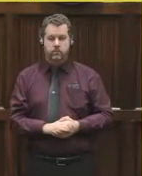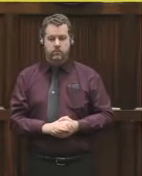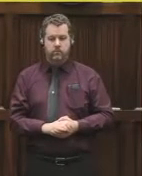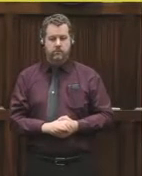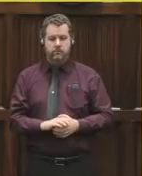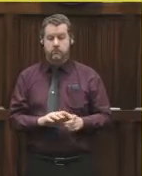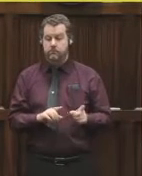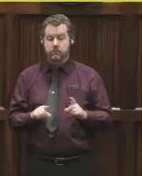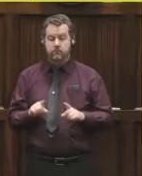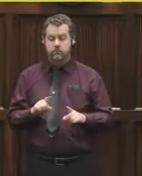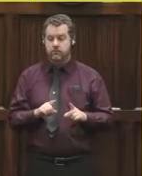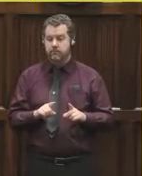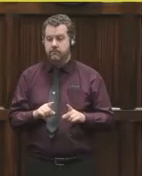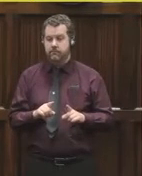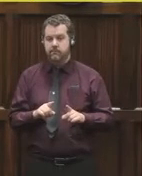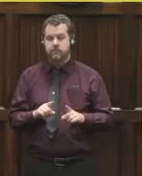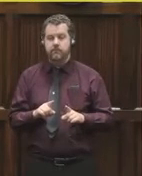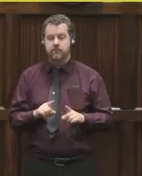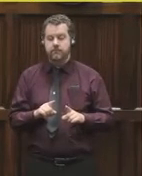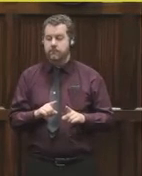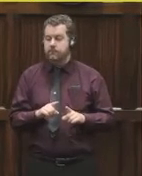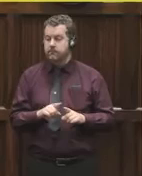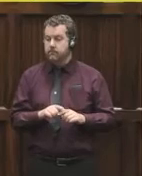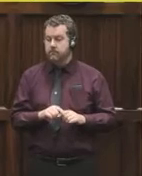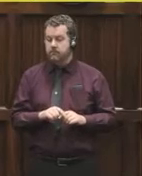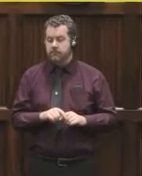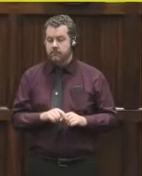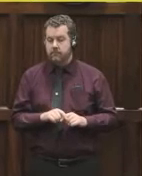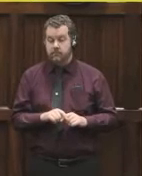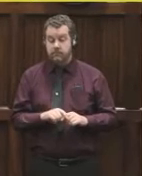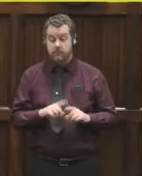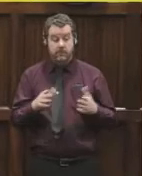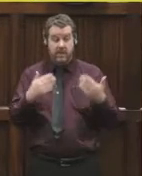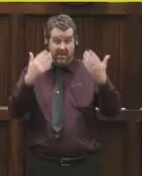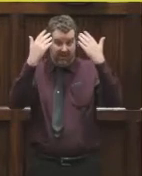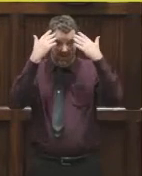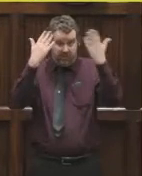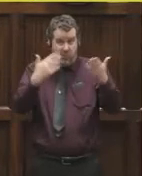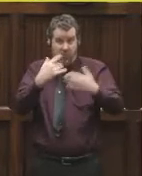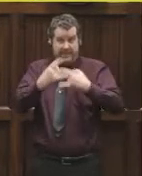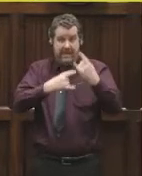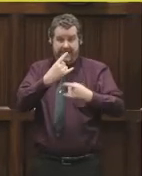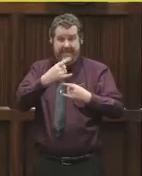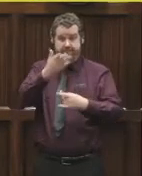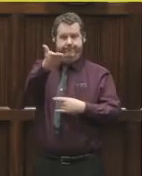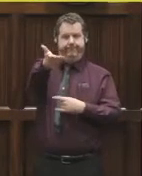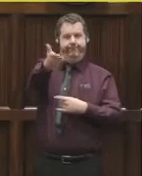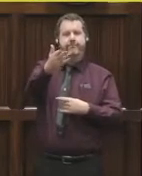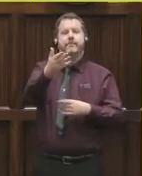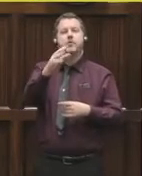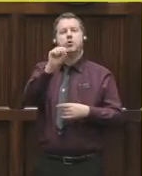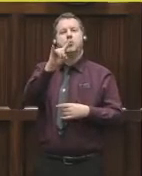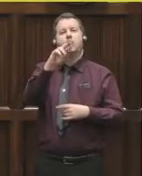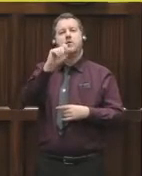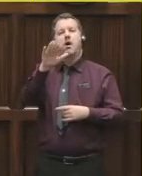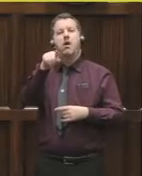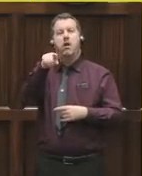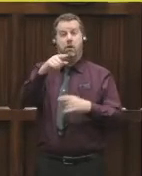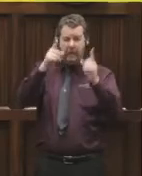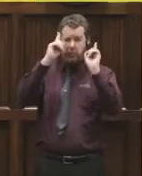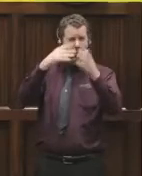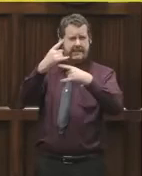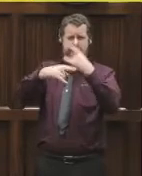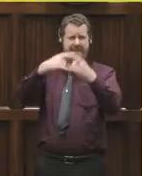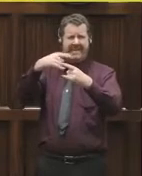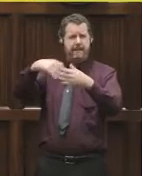Sorry, just to contribute on this. I don't know what's going on behind the scenes here, and I don't like it, I have to say.